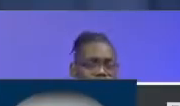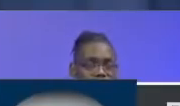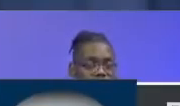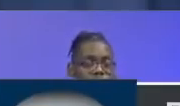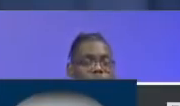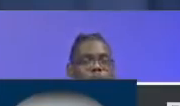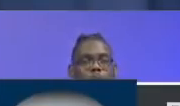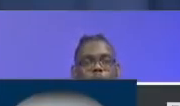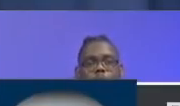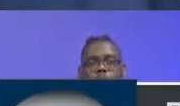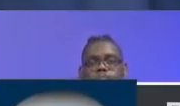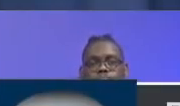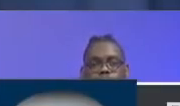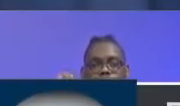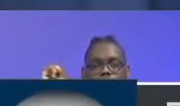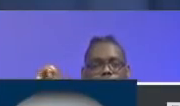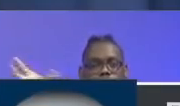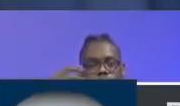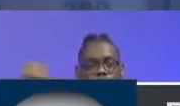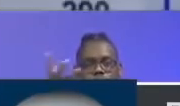hospitals in the parallel healthcare system.